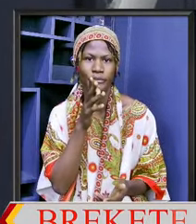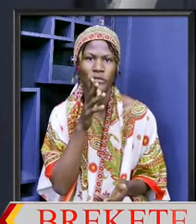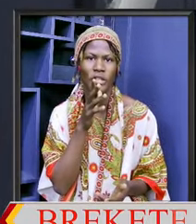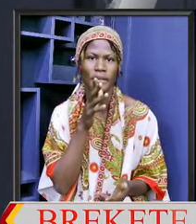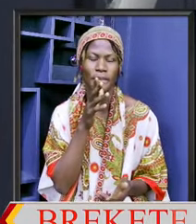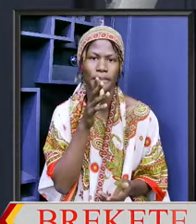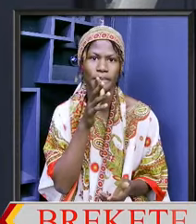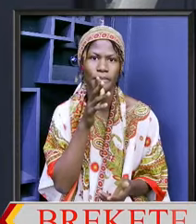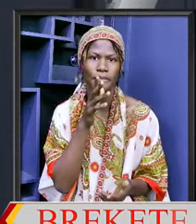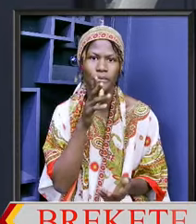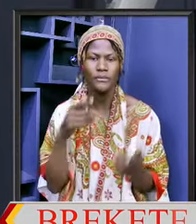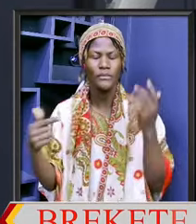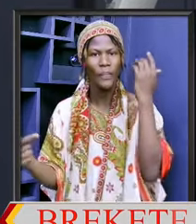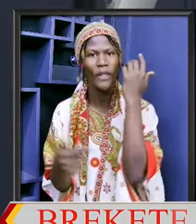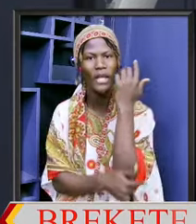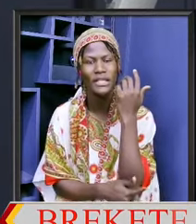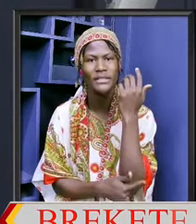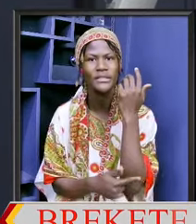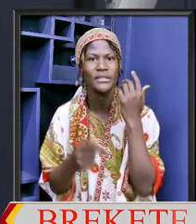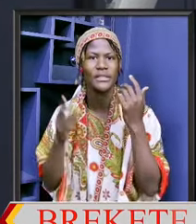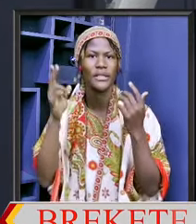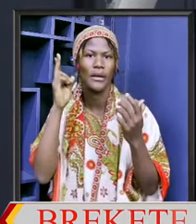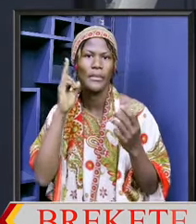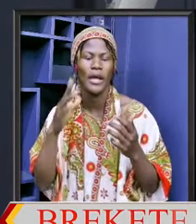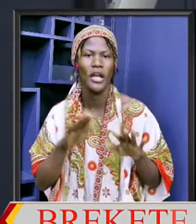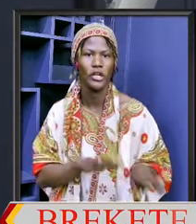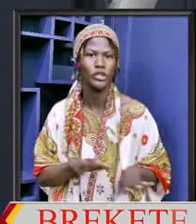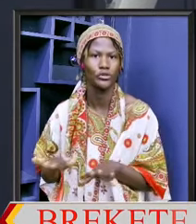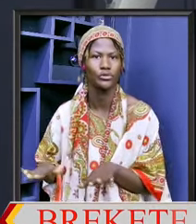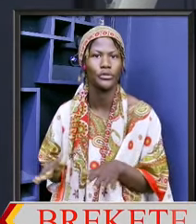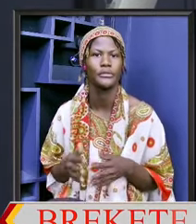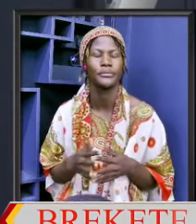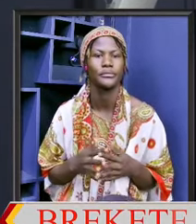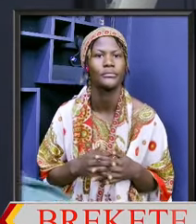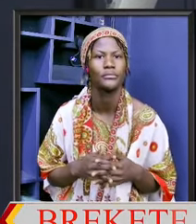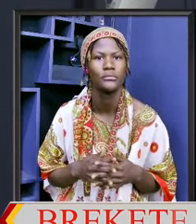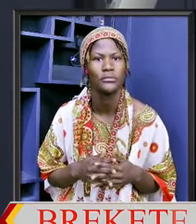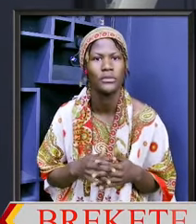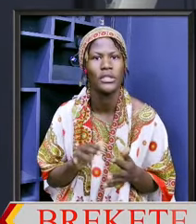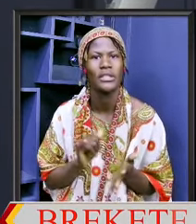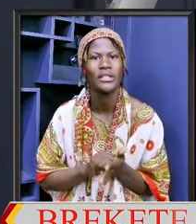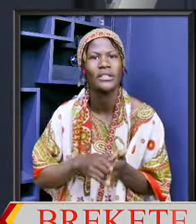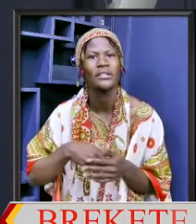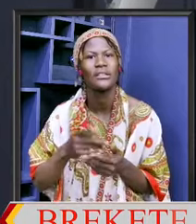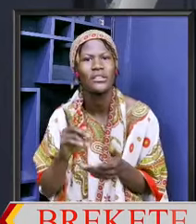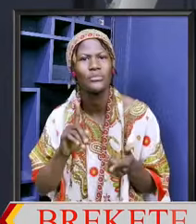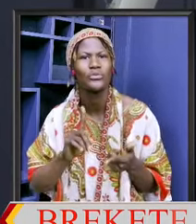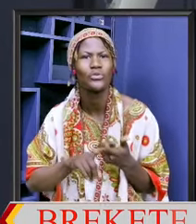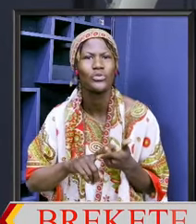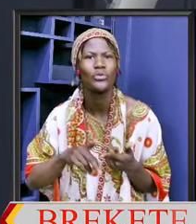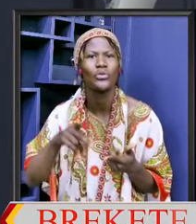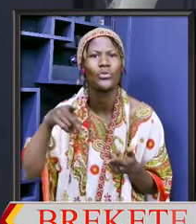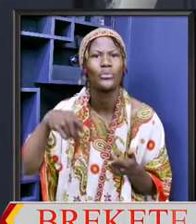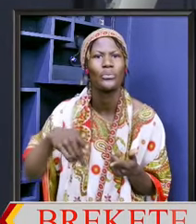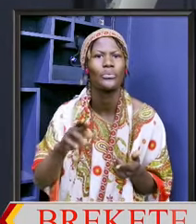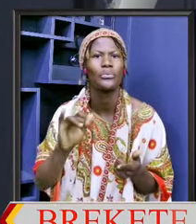remember yes, that sir. Lady where they say they want, they even send her to prison. Said she kidnapped her own child.